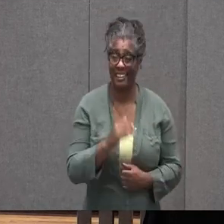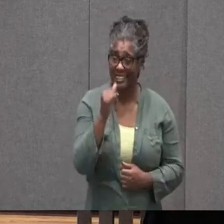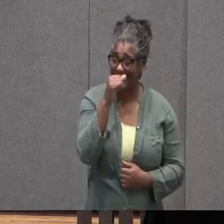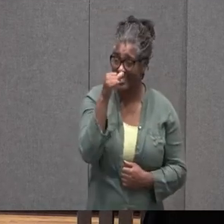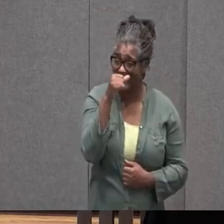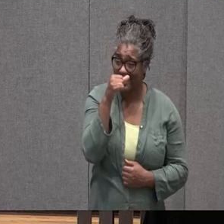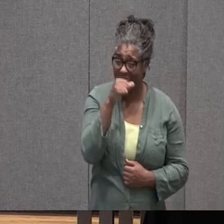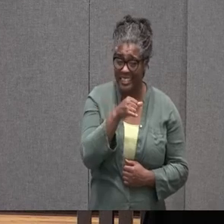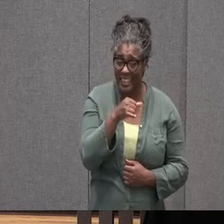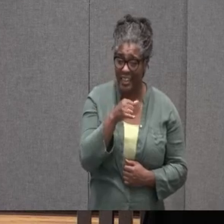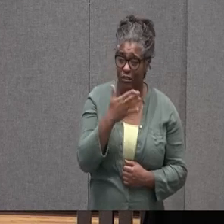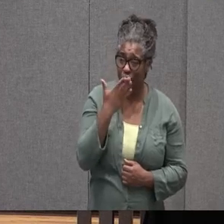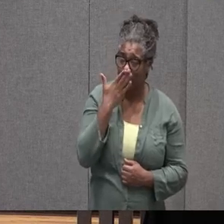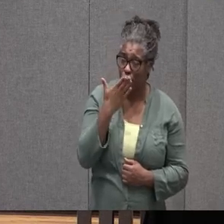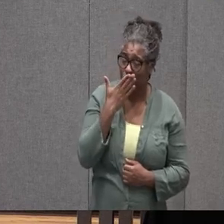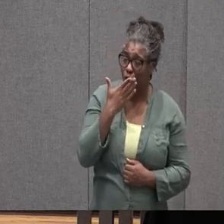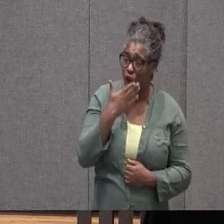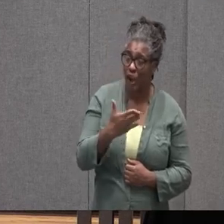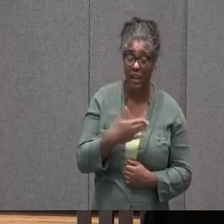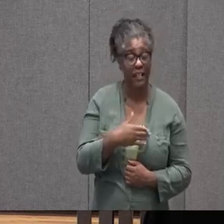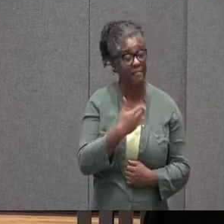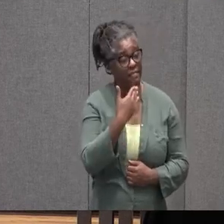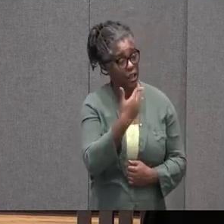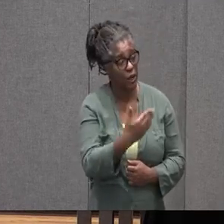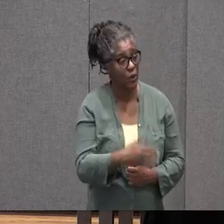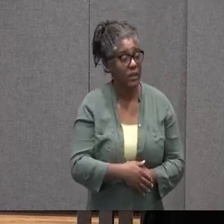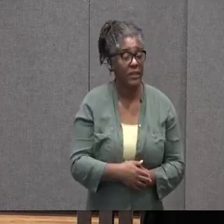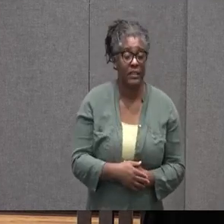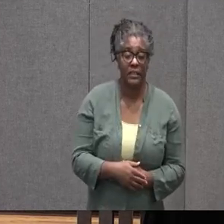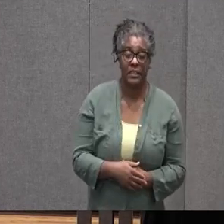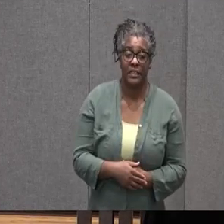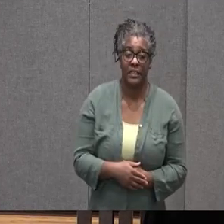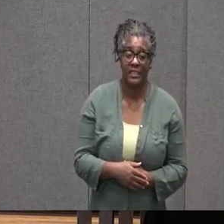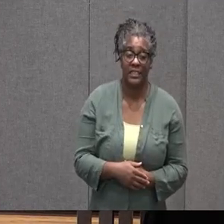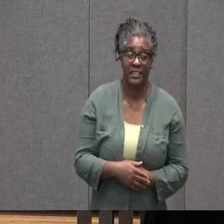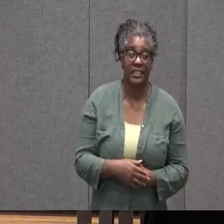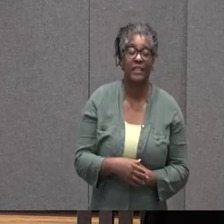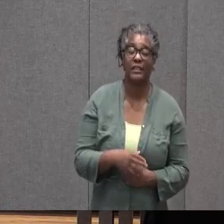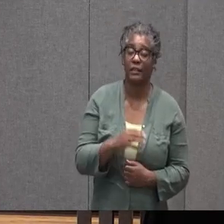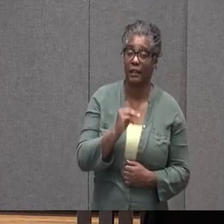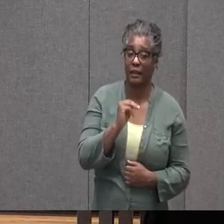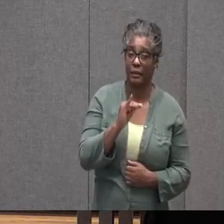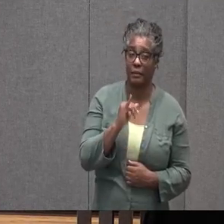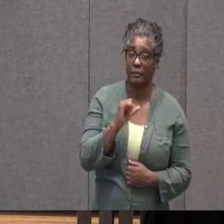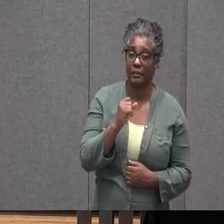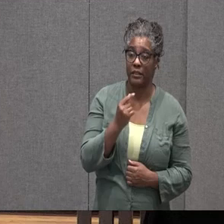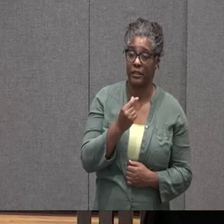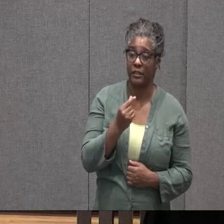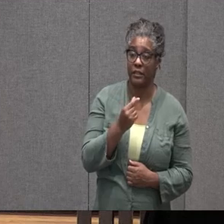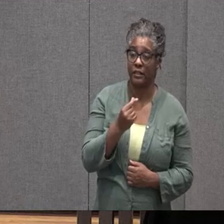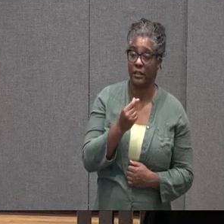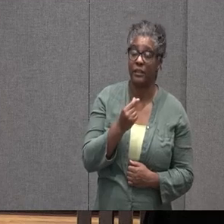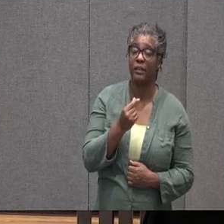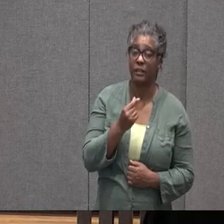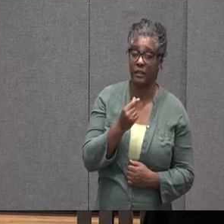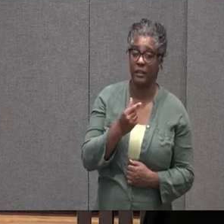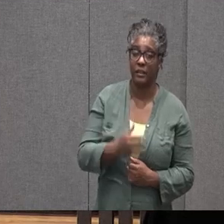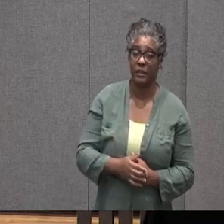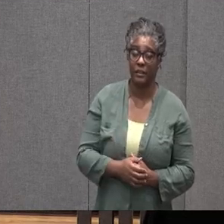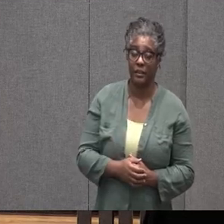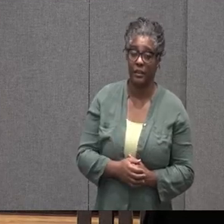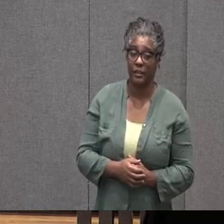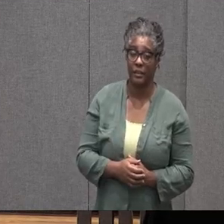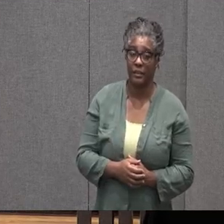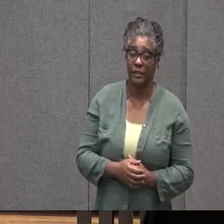So, thank you. Well, you know what? I have Miss Garcia's here. Ooh. So why don't we, just like you.